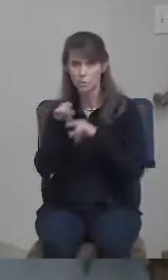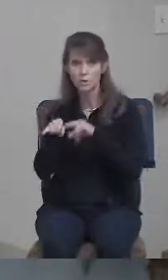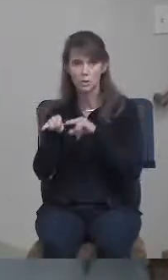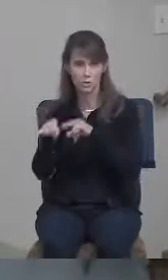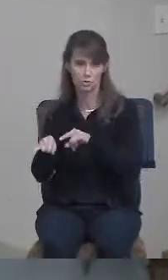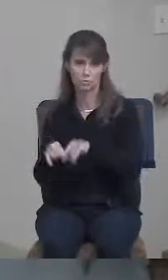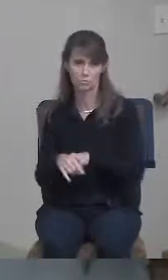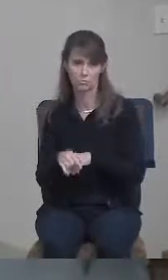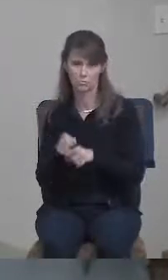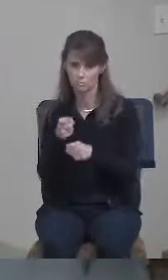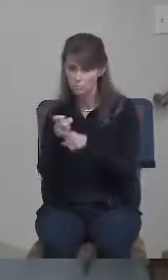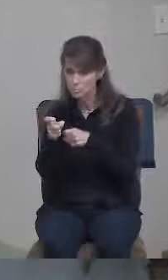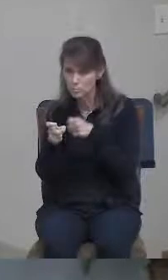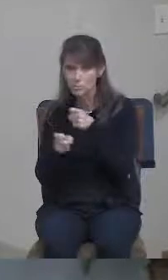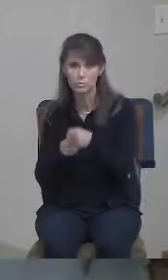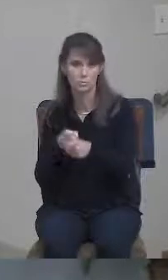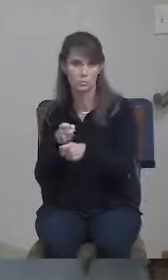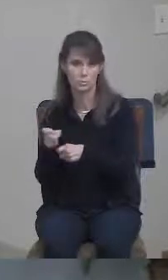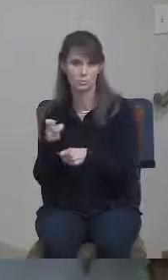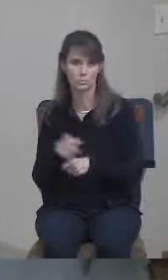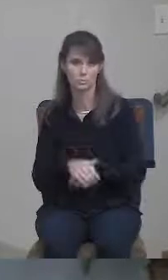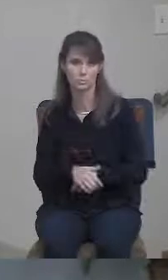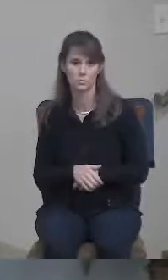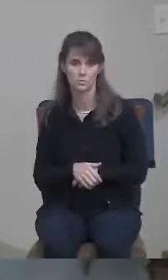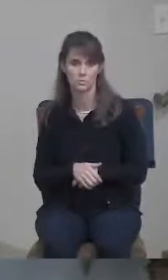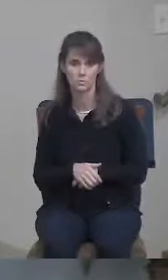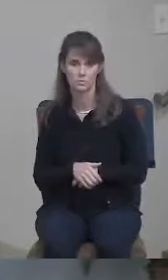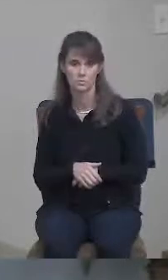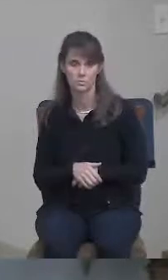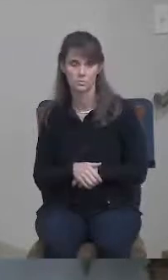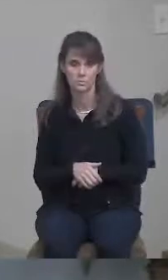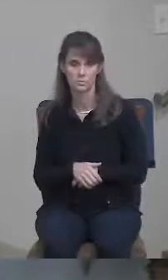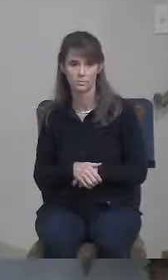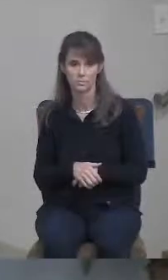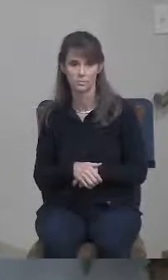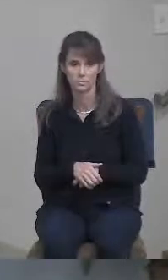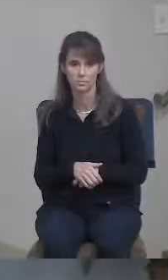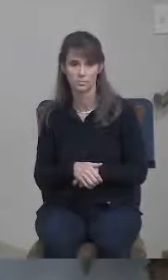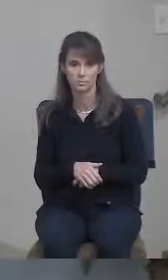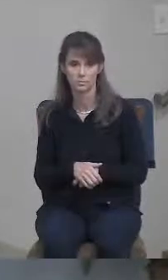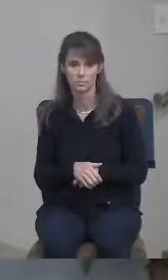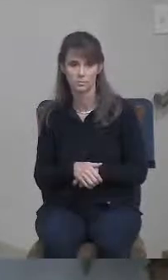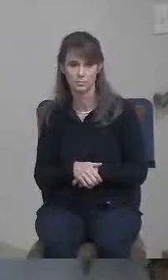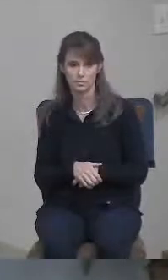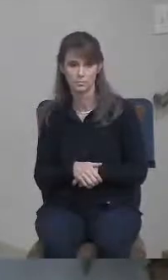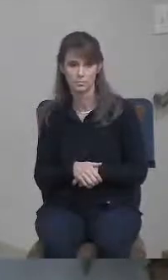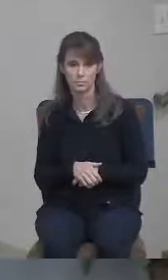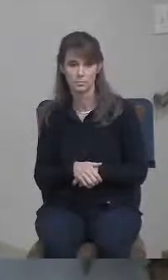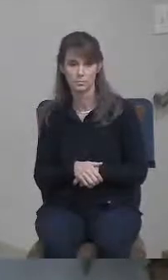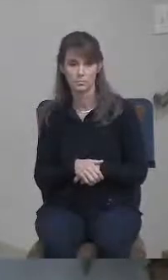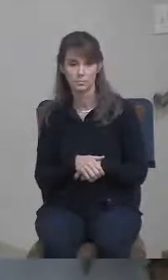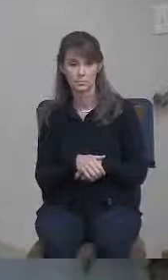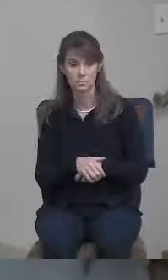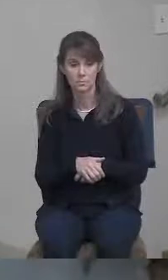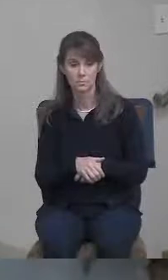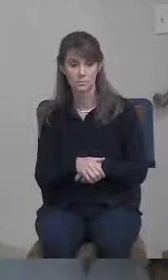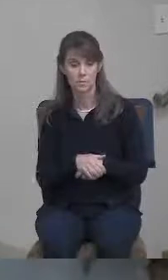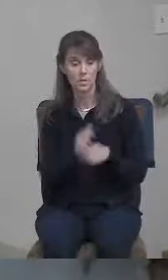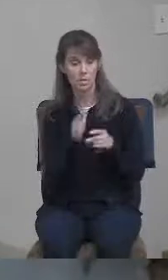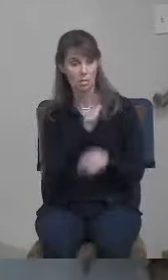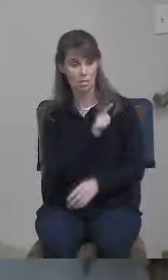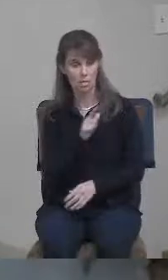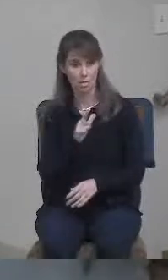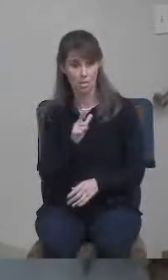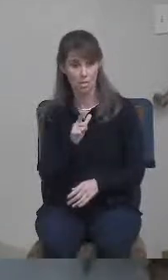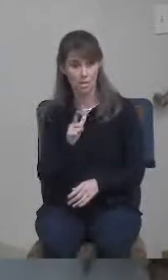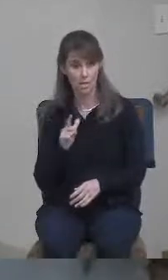made most of the laws for the people. There was a bill for religious freedom that